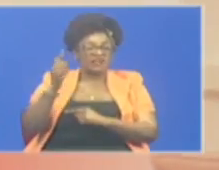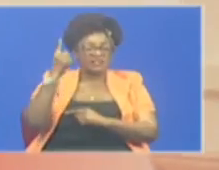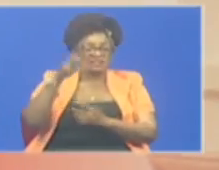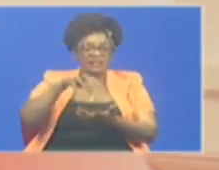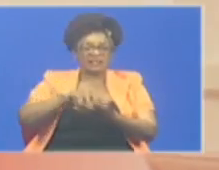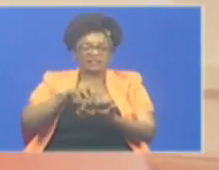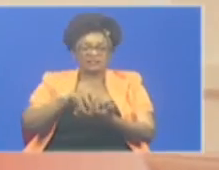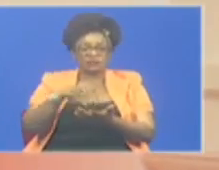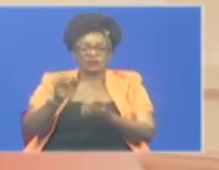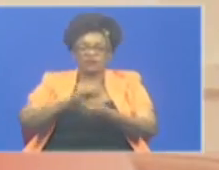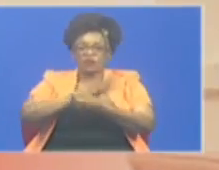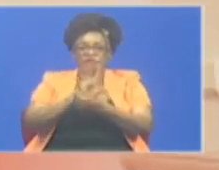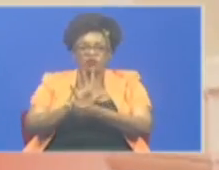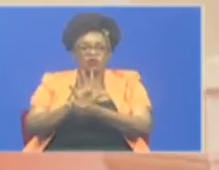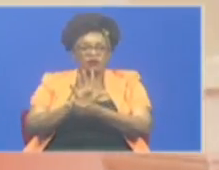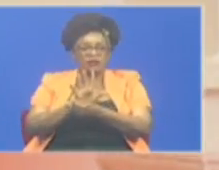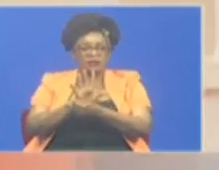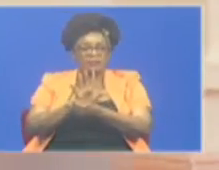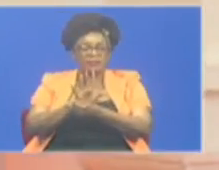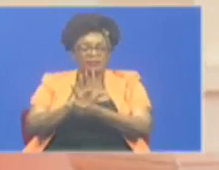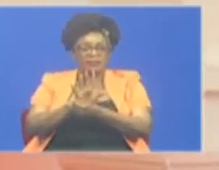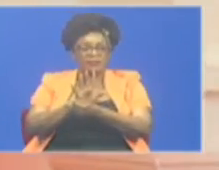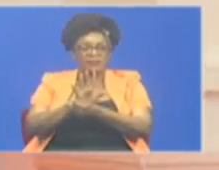coronavirus disease was recorded in our country.